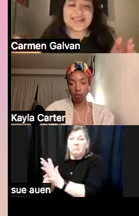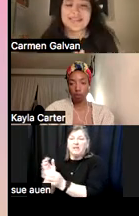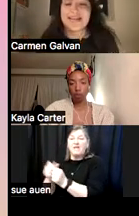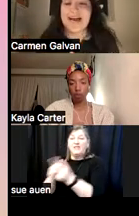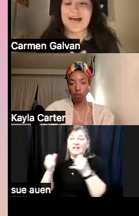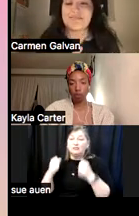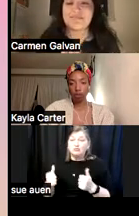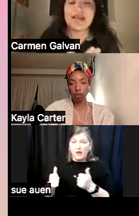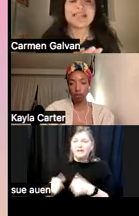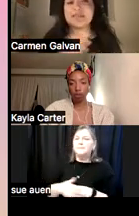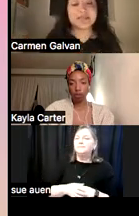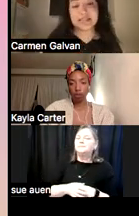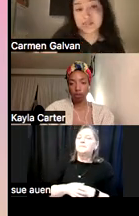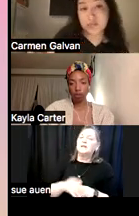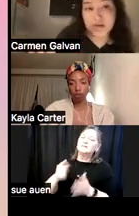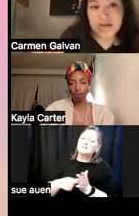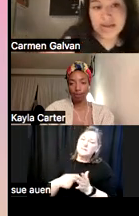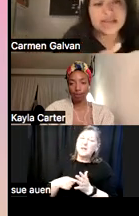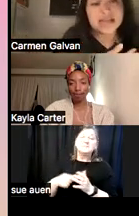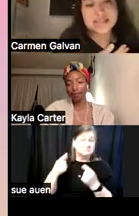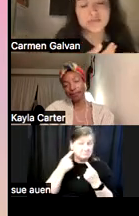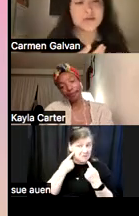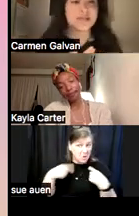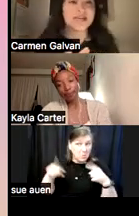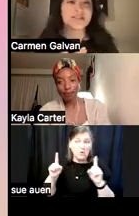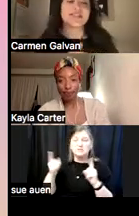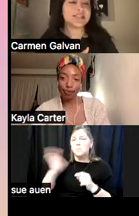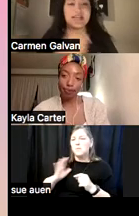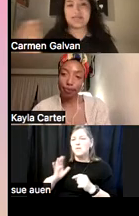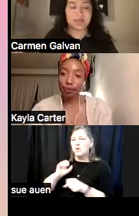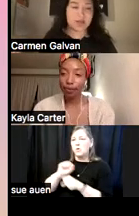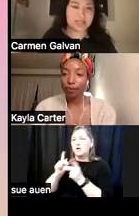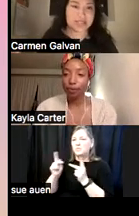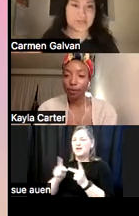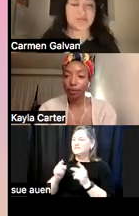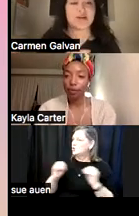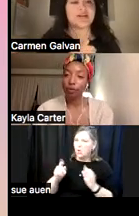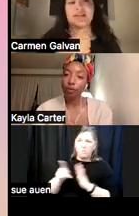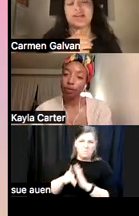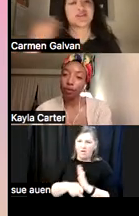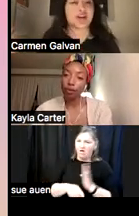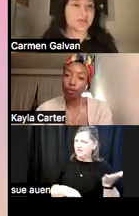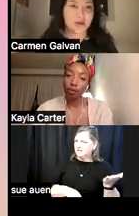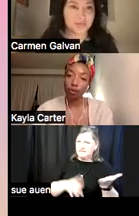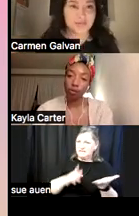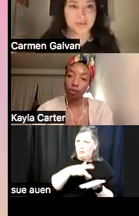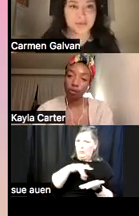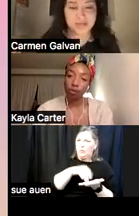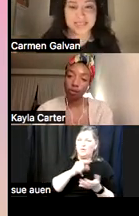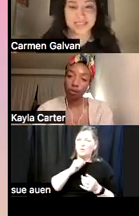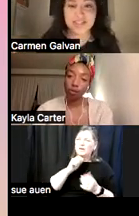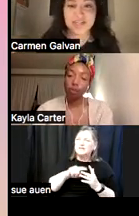great. And sometimes that does work. At my last workplace, we didn't have any policies. We were like a startup